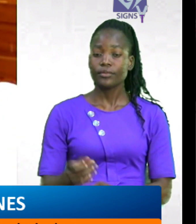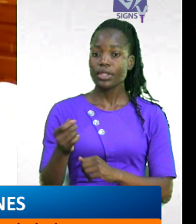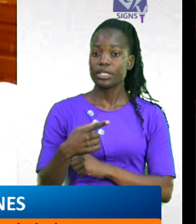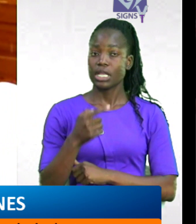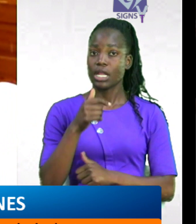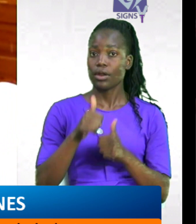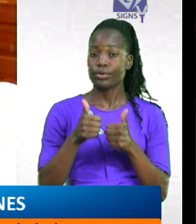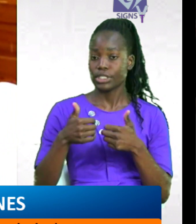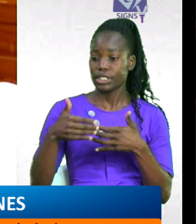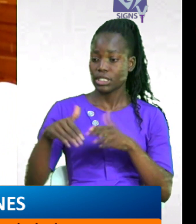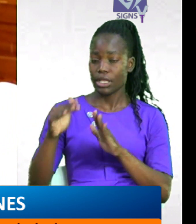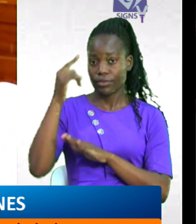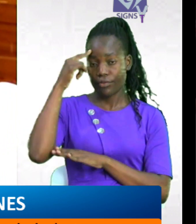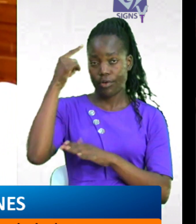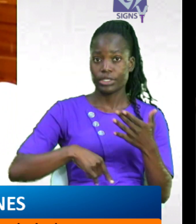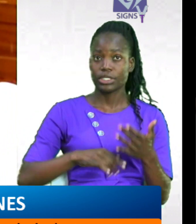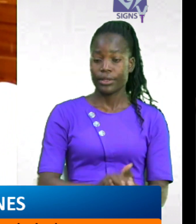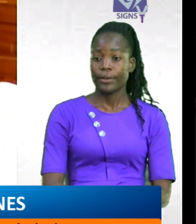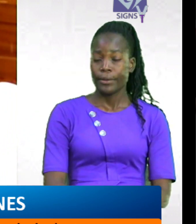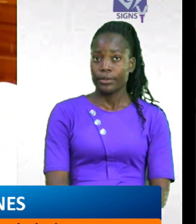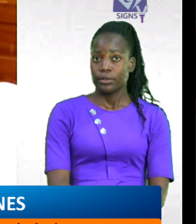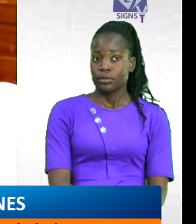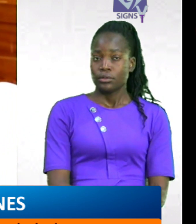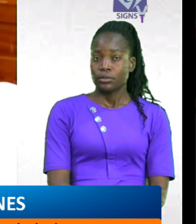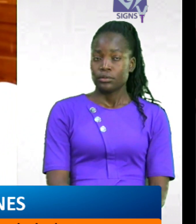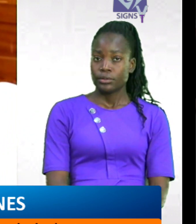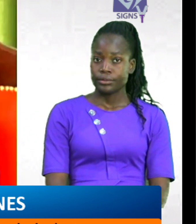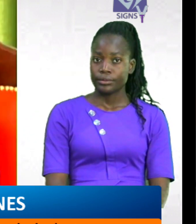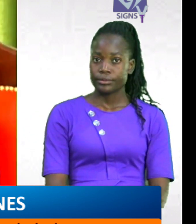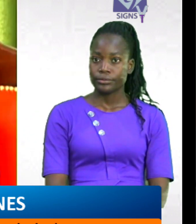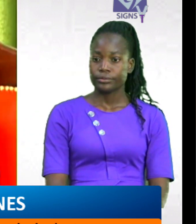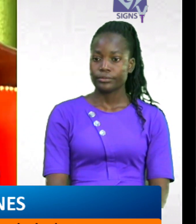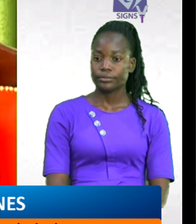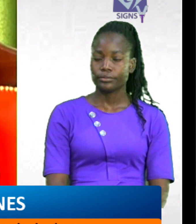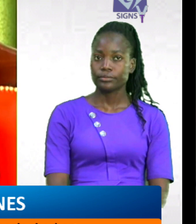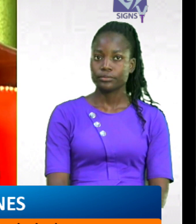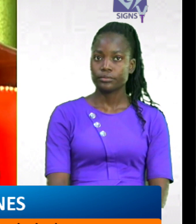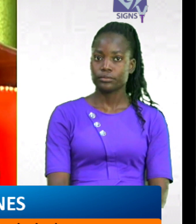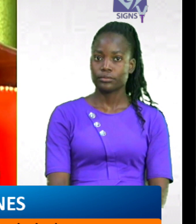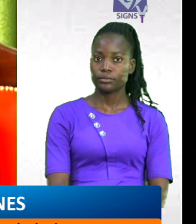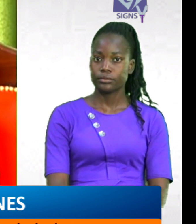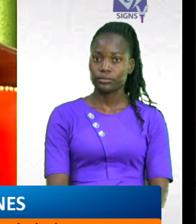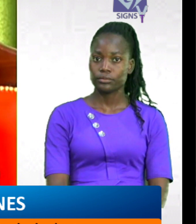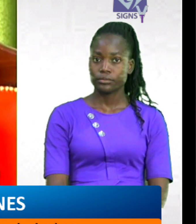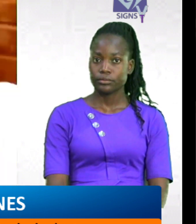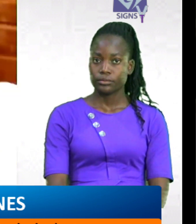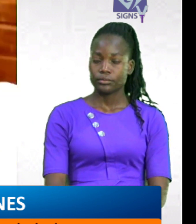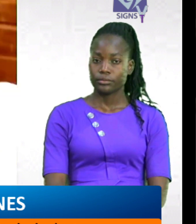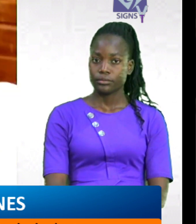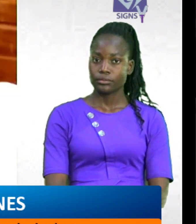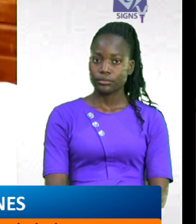The disposable income that is left to the ordinary mwananchi has